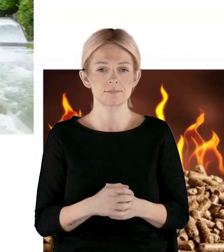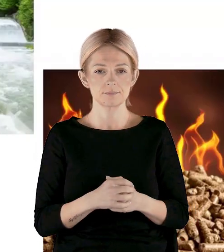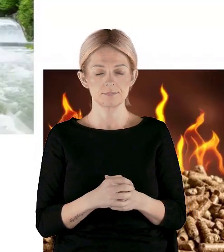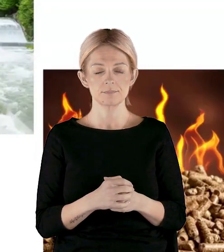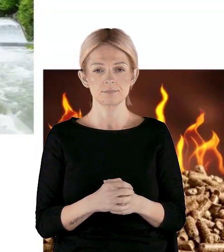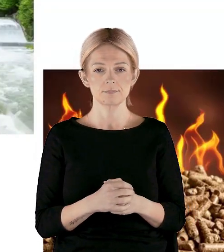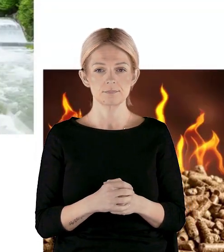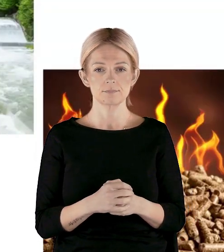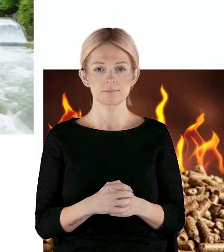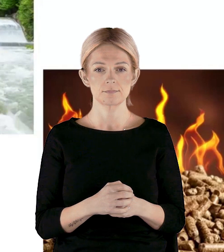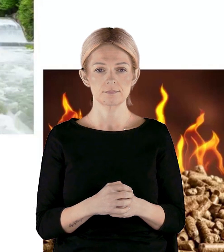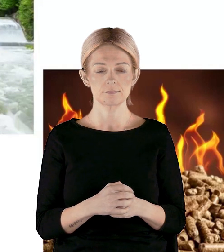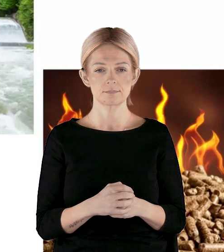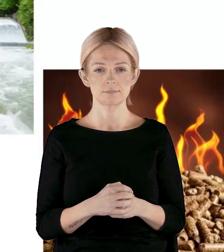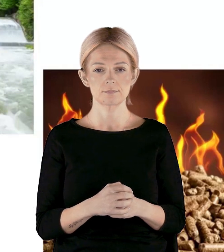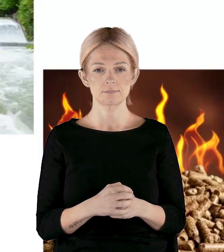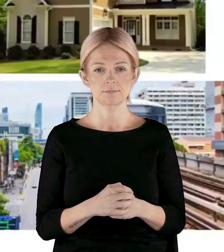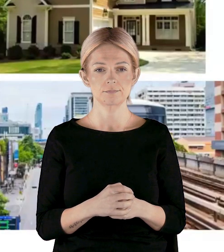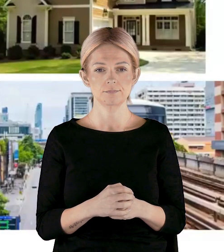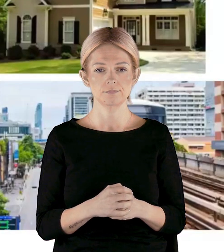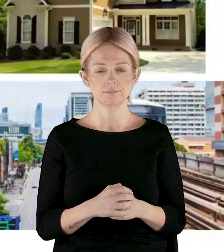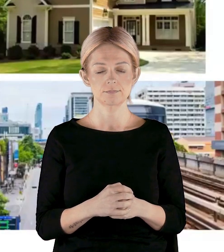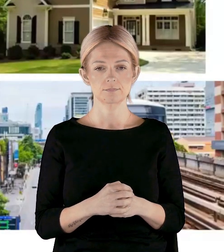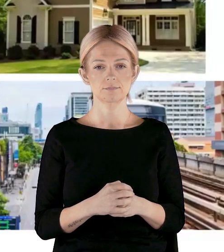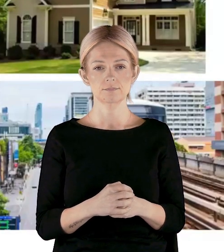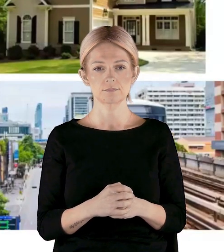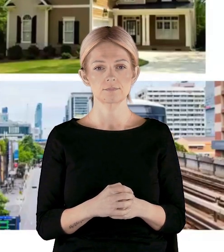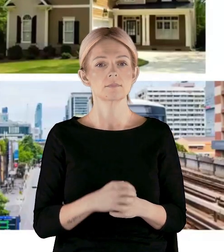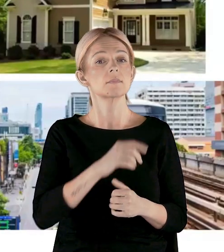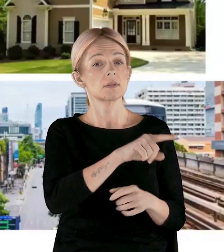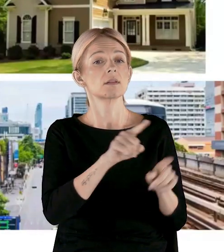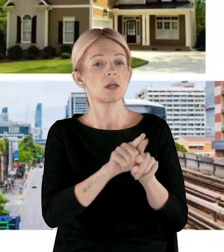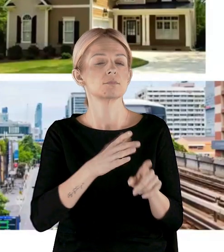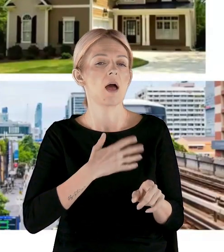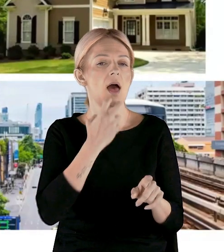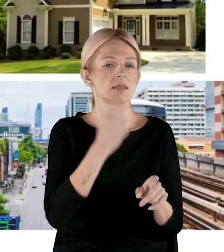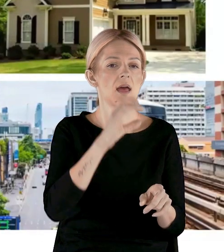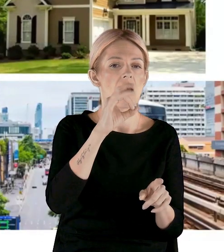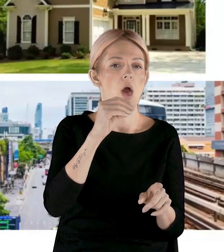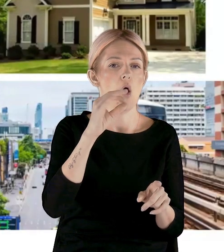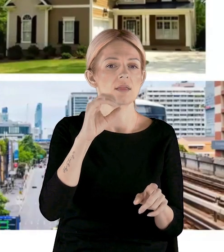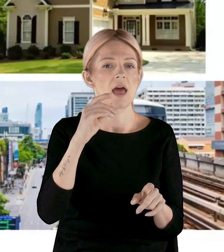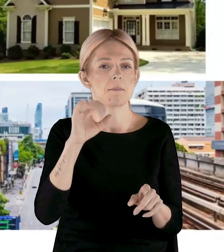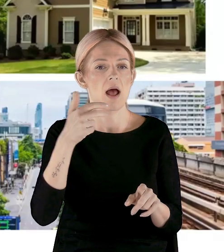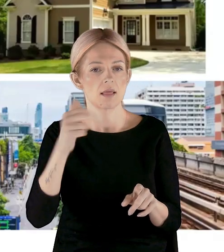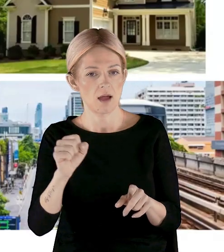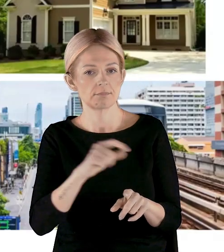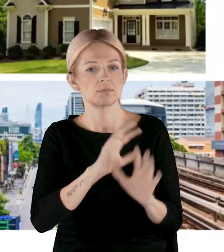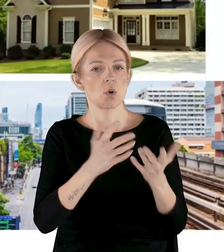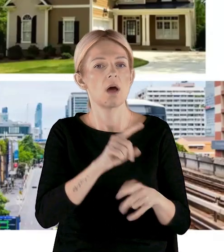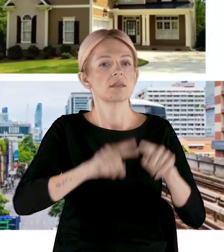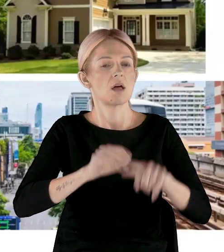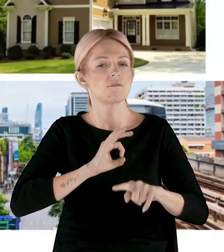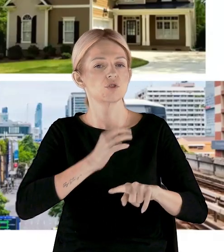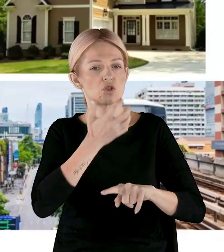Okay, these are the renewable energy sources, but where can we use them? We can use them in buildings and homes, for